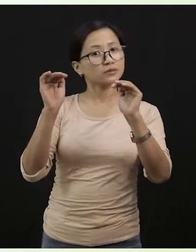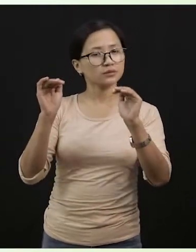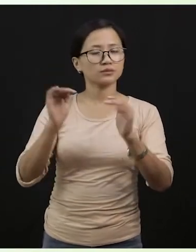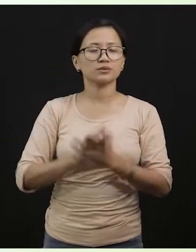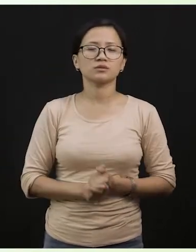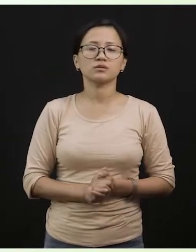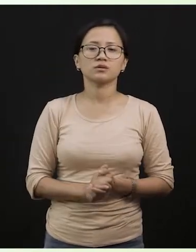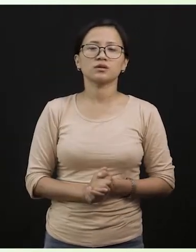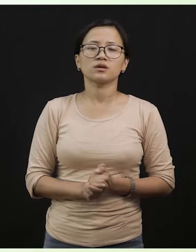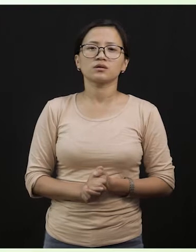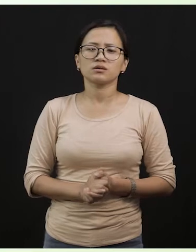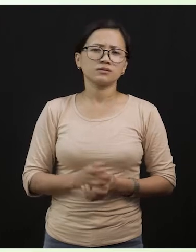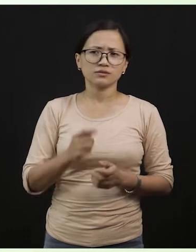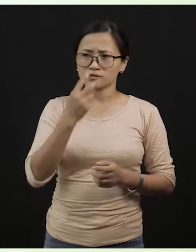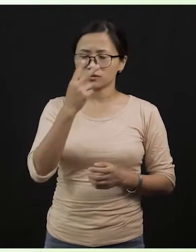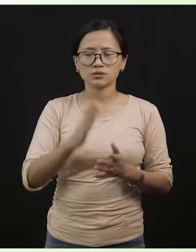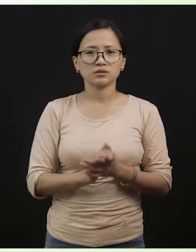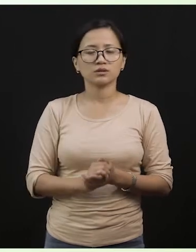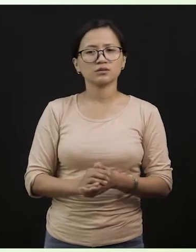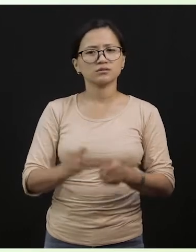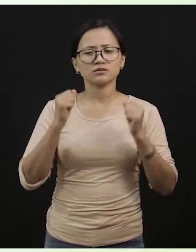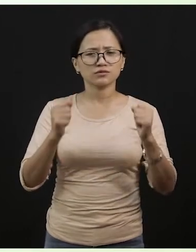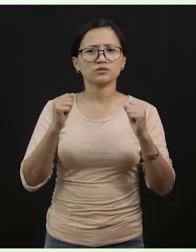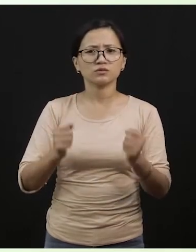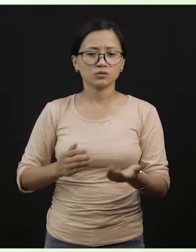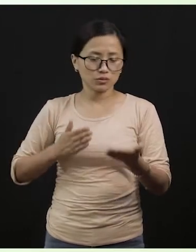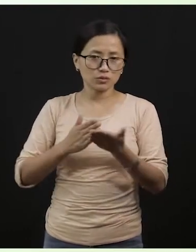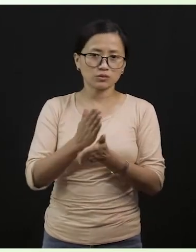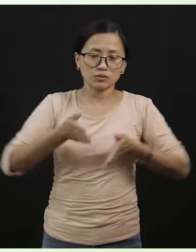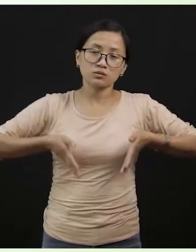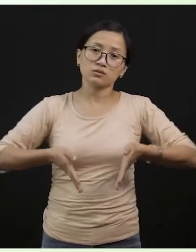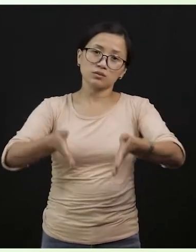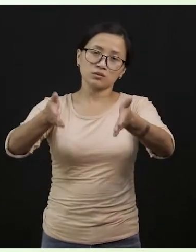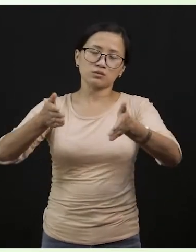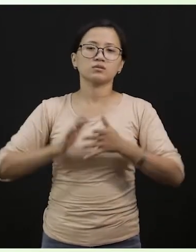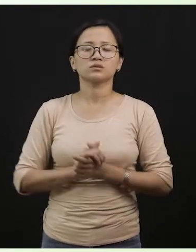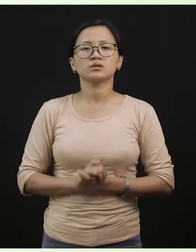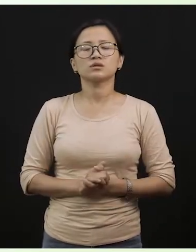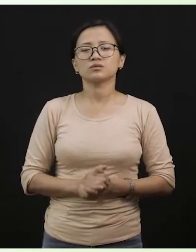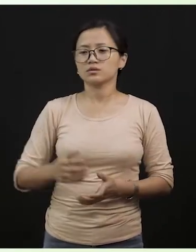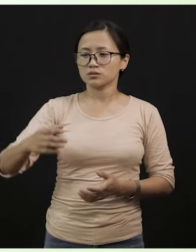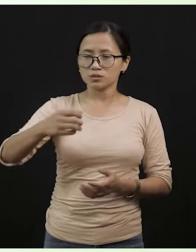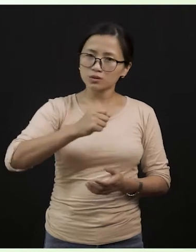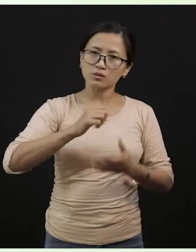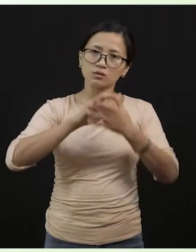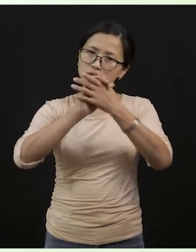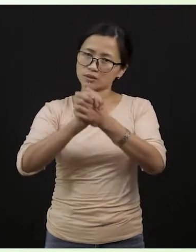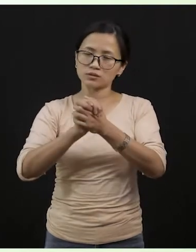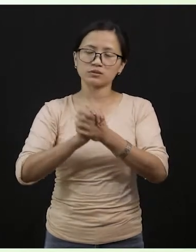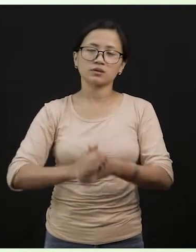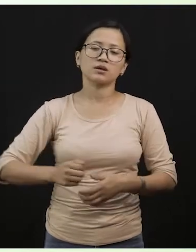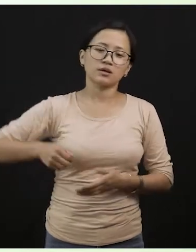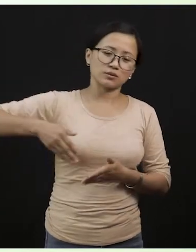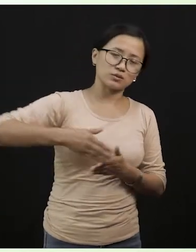town, if they are finding it difficult to cross the road, what can you do? You can help them. You can hold their hands and then take them across